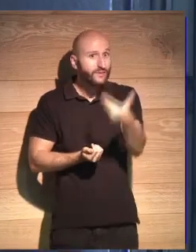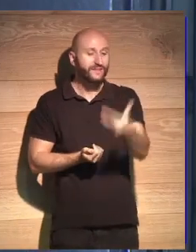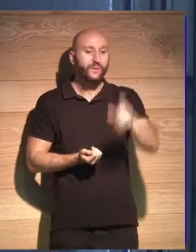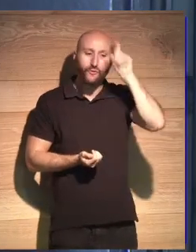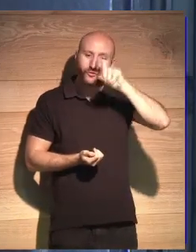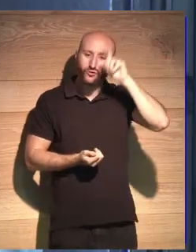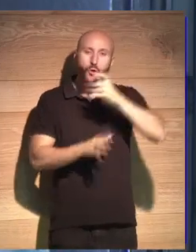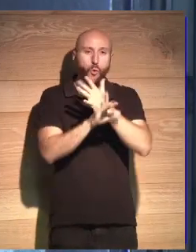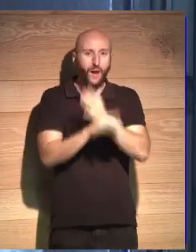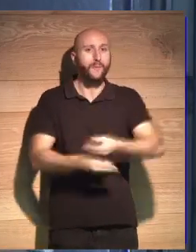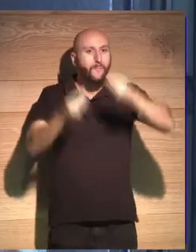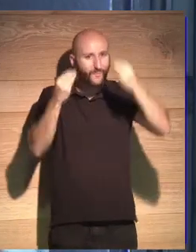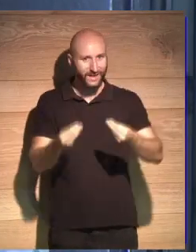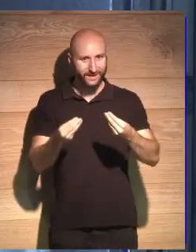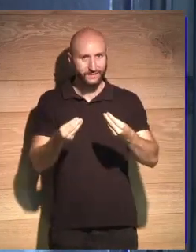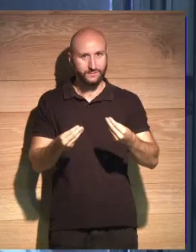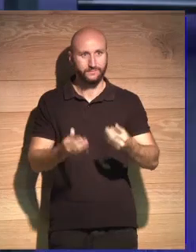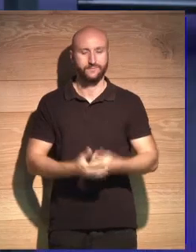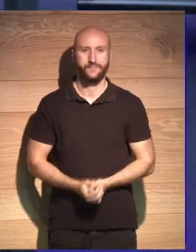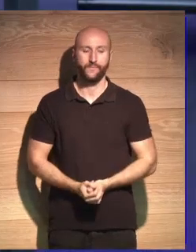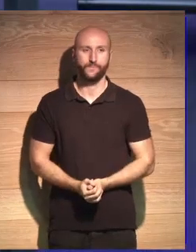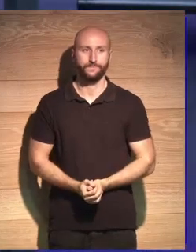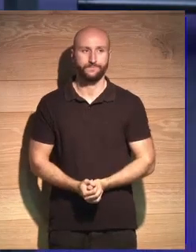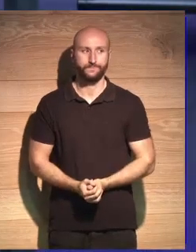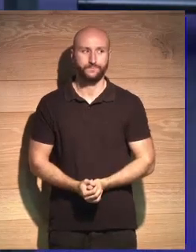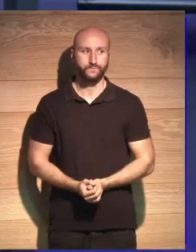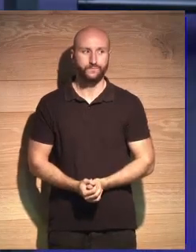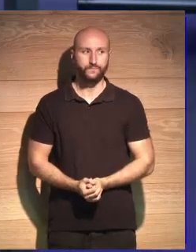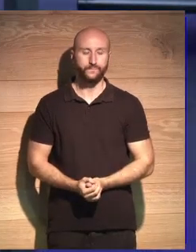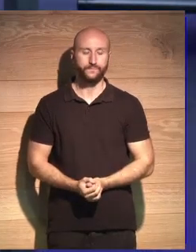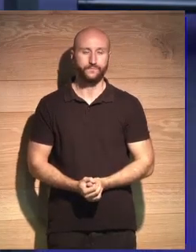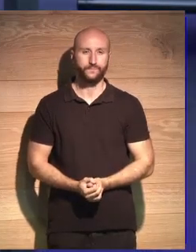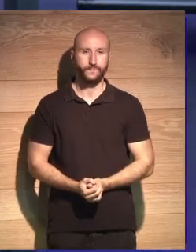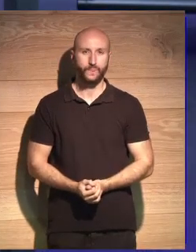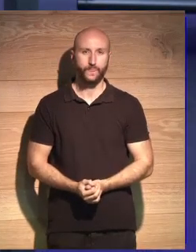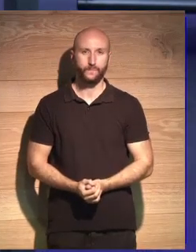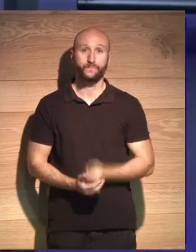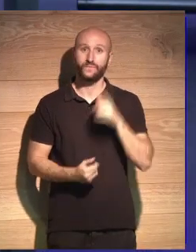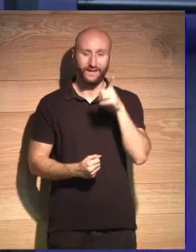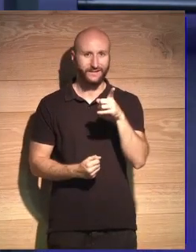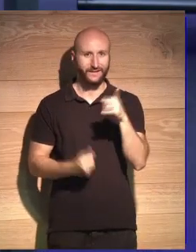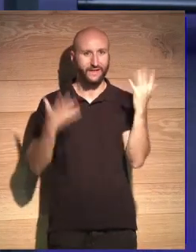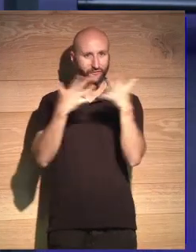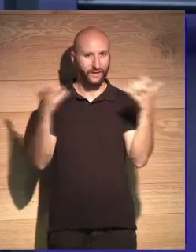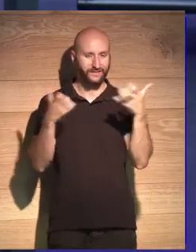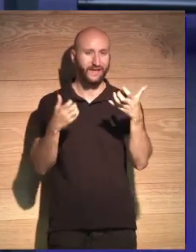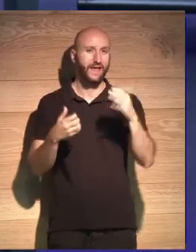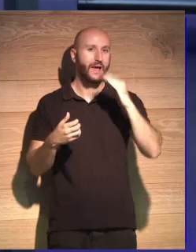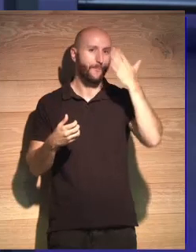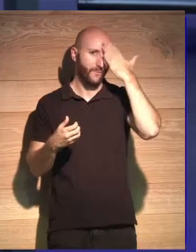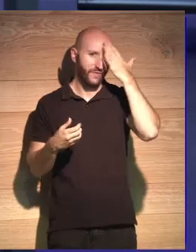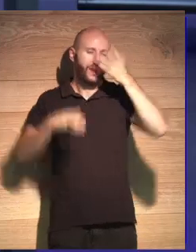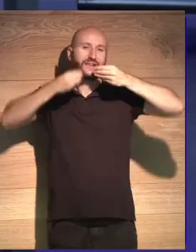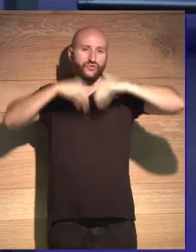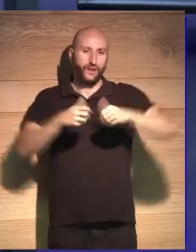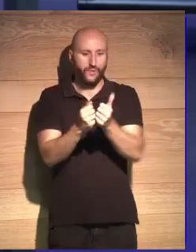if you don't know how to play, you won't know how to use it. So let's play, first of all. the leitmotif